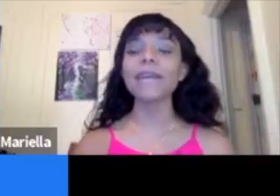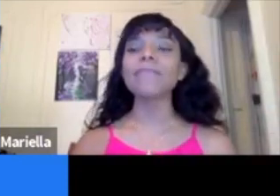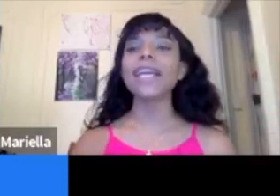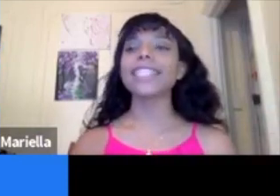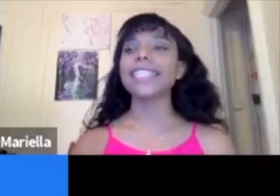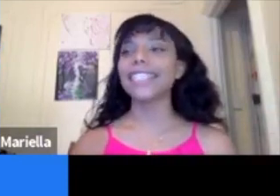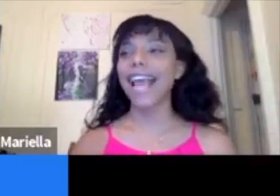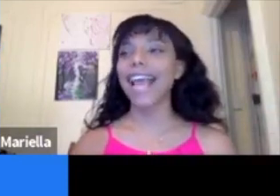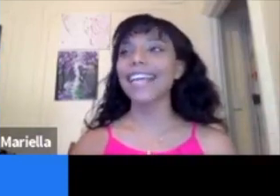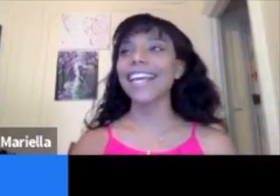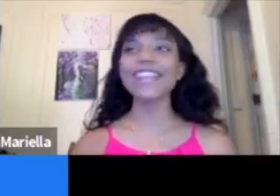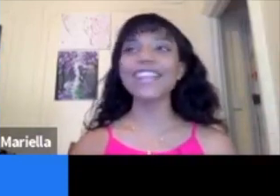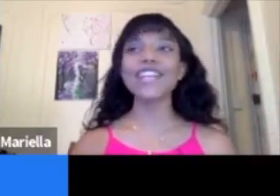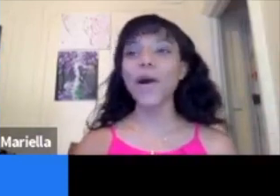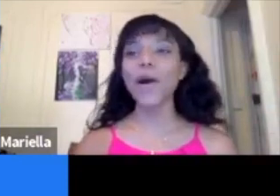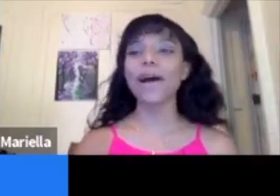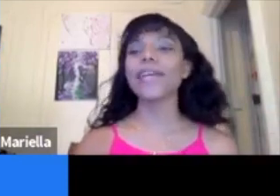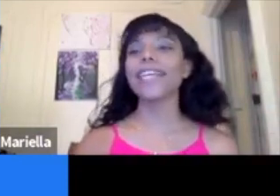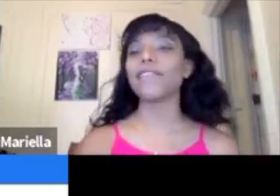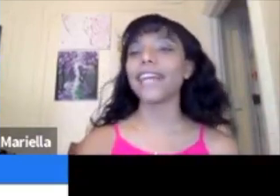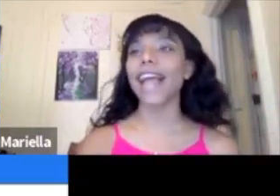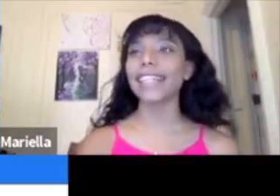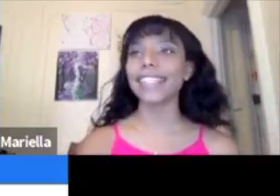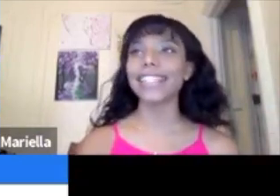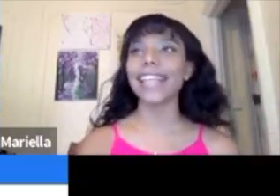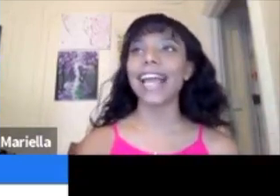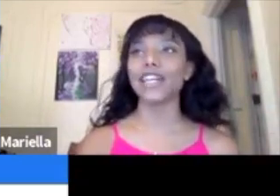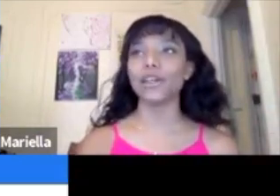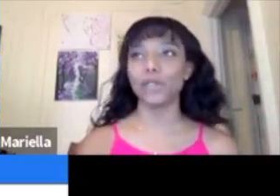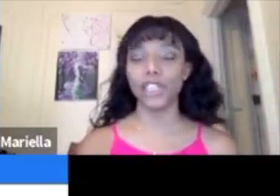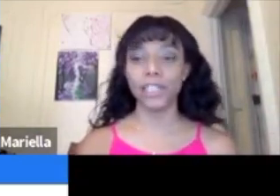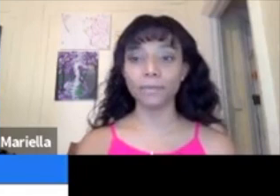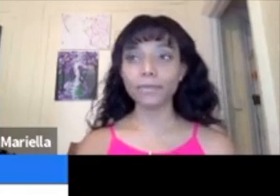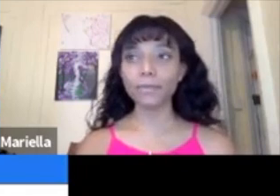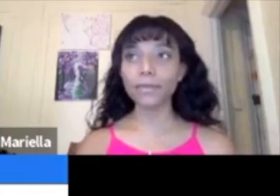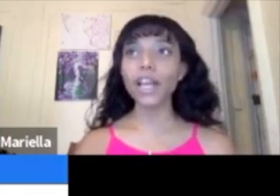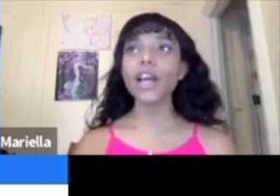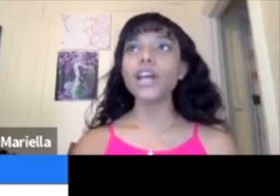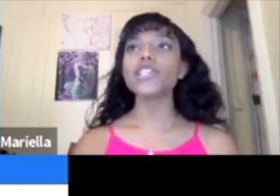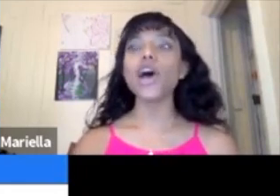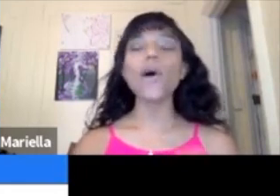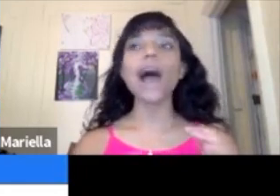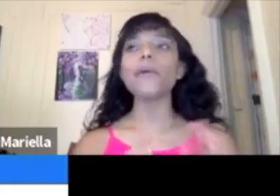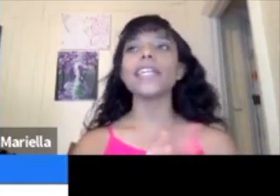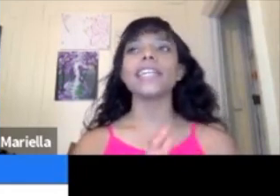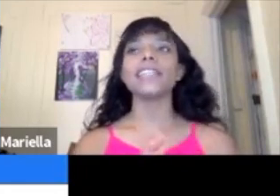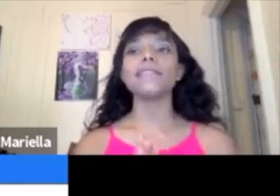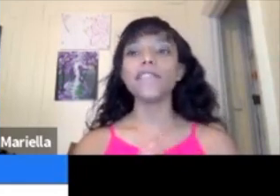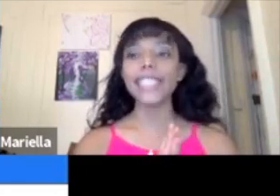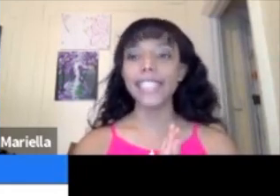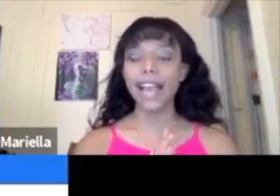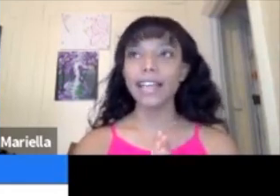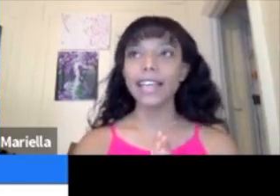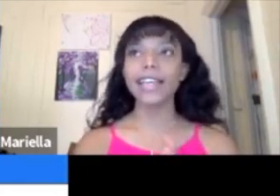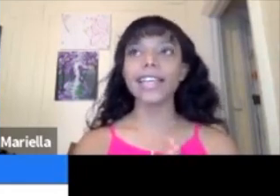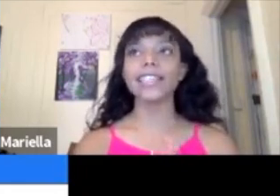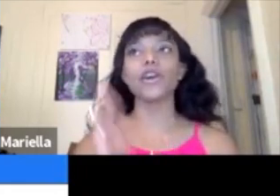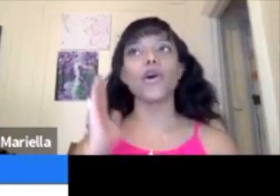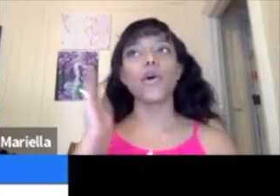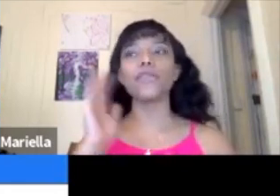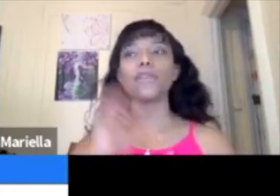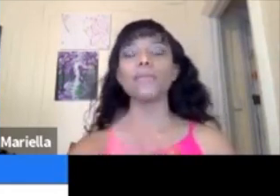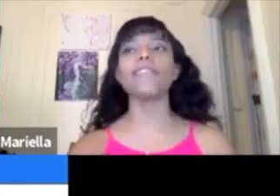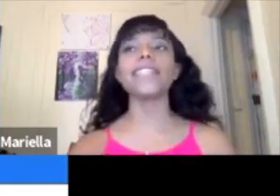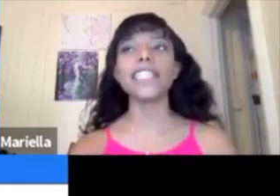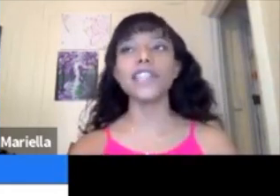conference to stay in the know about hearing access and inclusion. So our agenda for today is